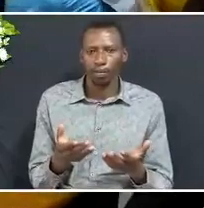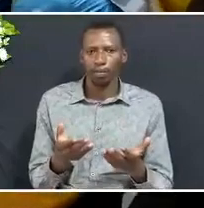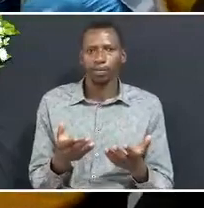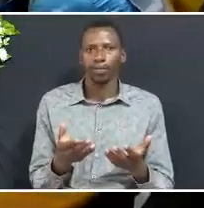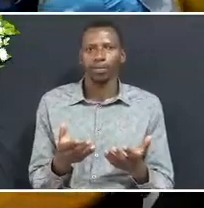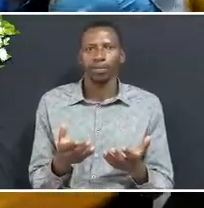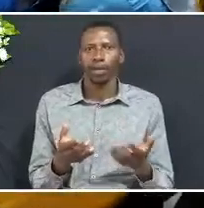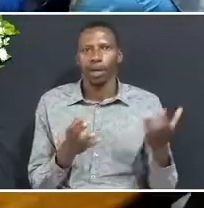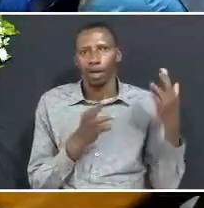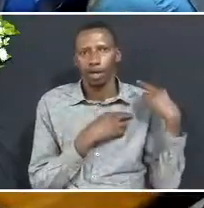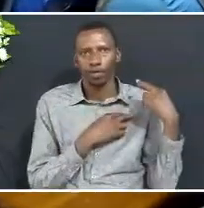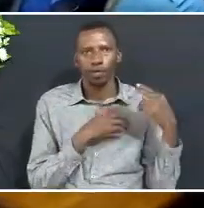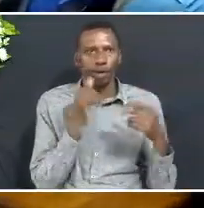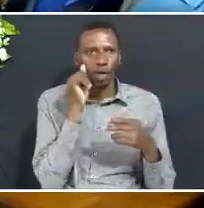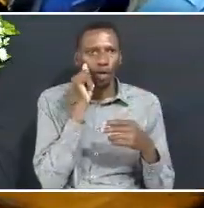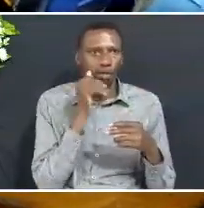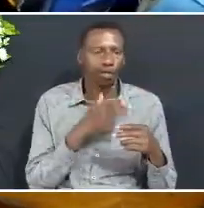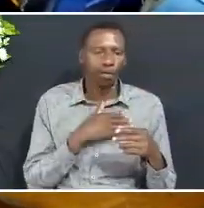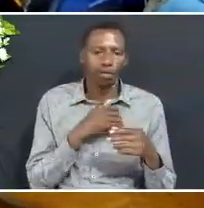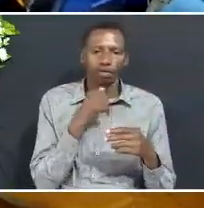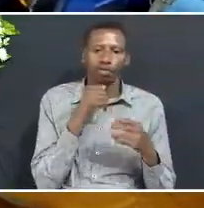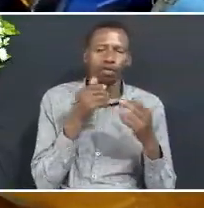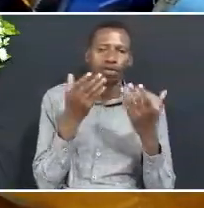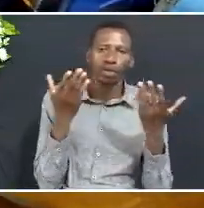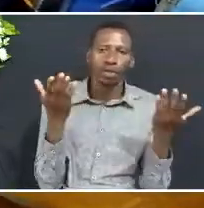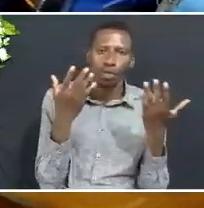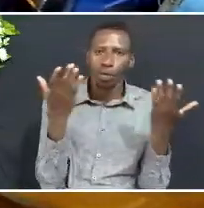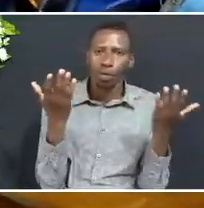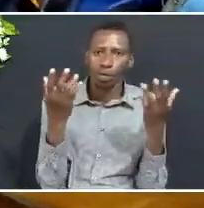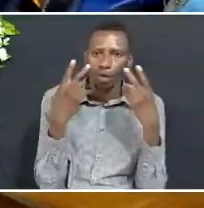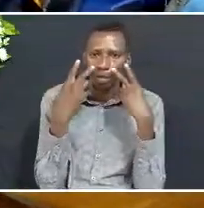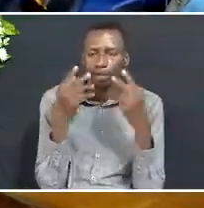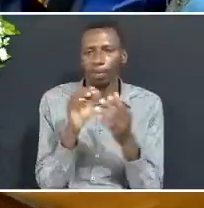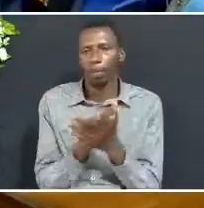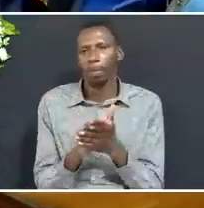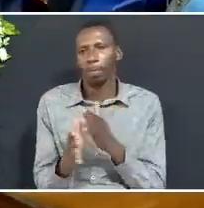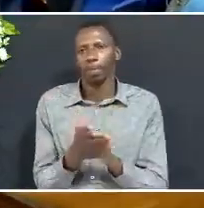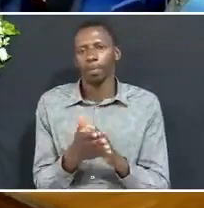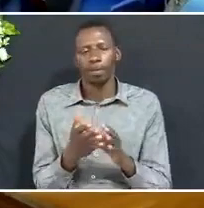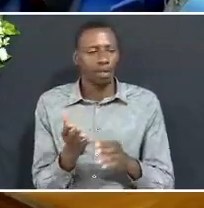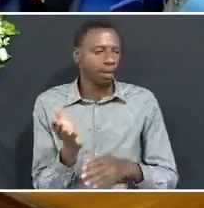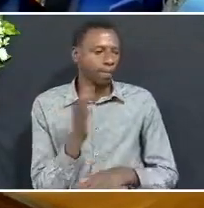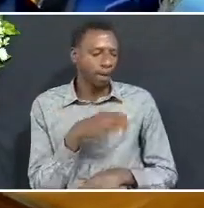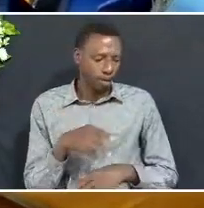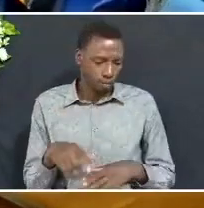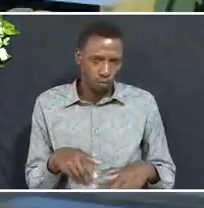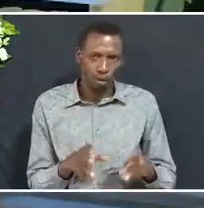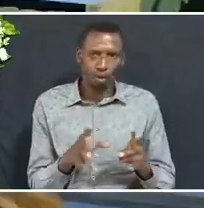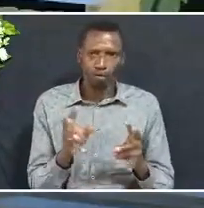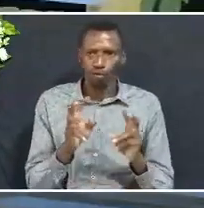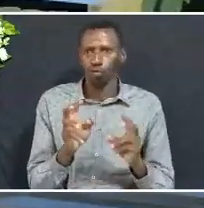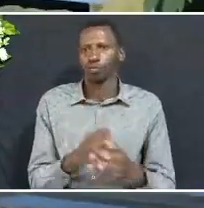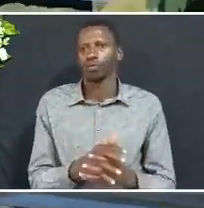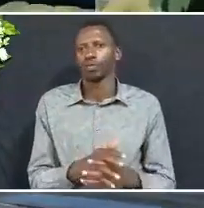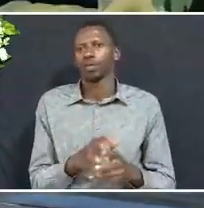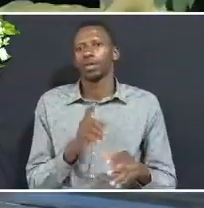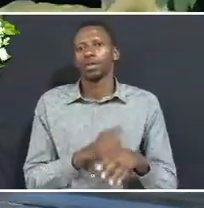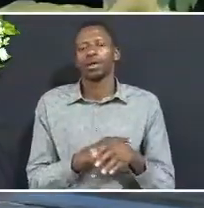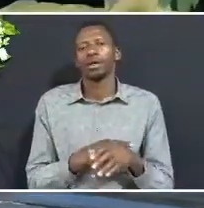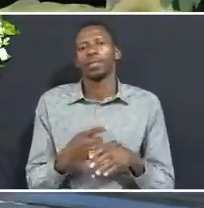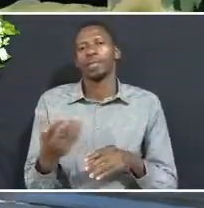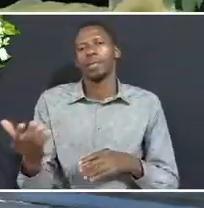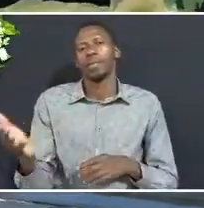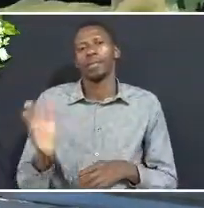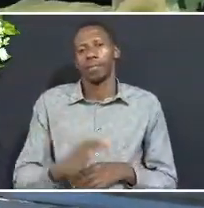we were assigned by our aunt to take care of. He's nowhere to be seen. So they went back along the pathway to look for him. So when they came along the